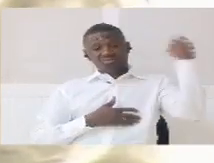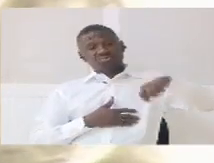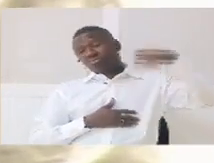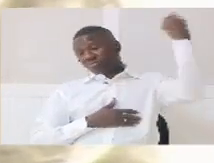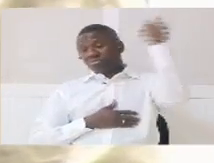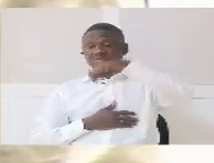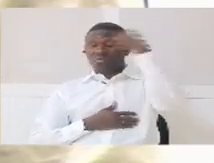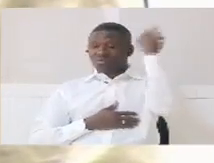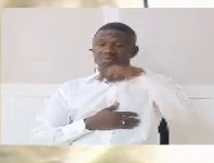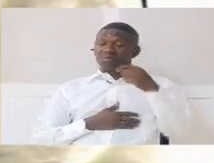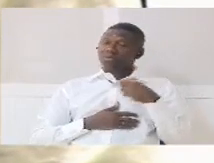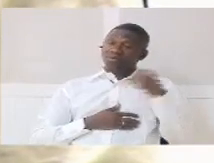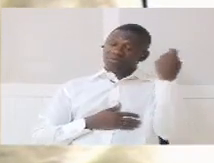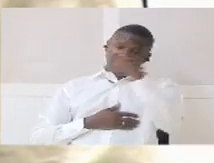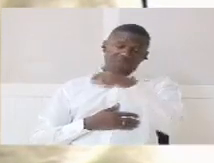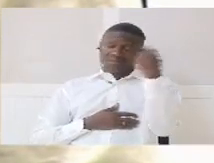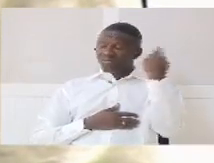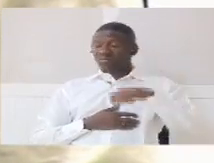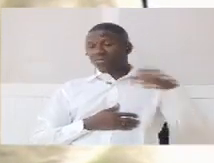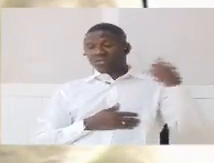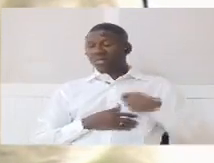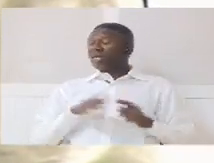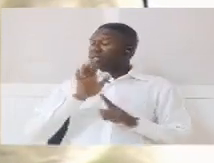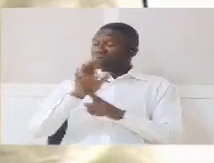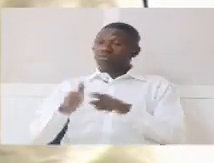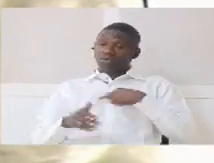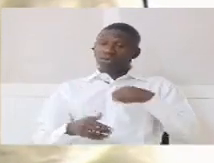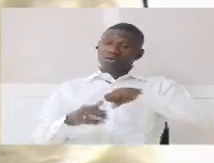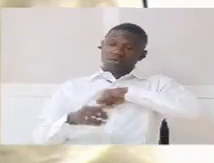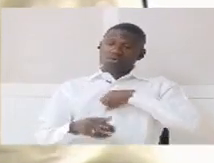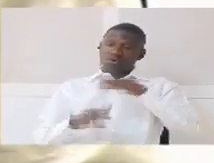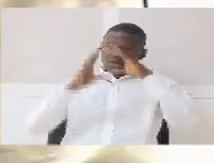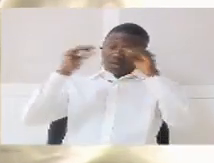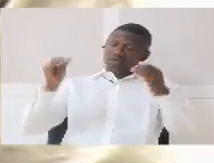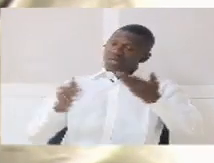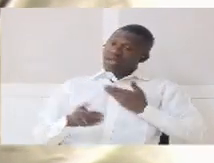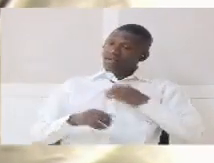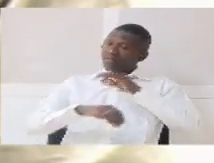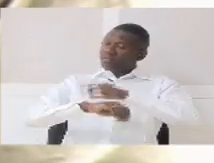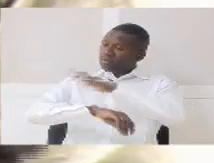It's just as if you were in your own house and you have mosquitoes in.